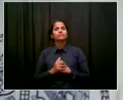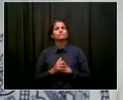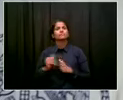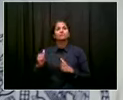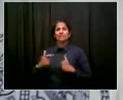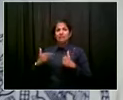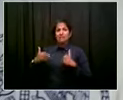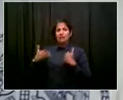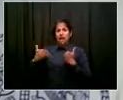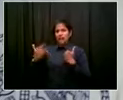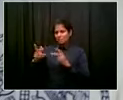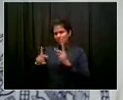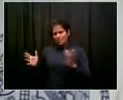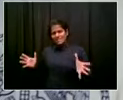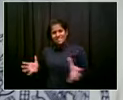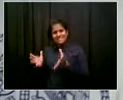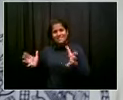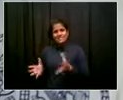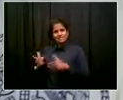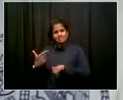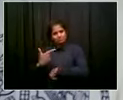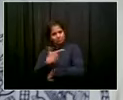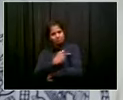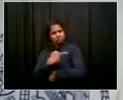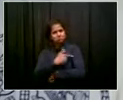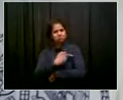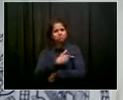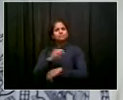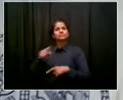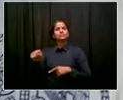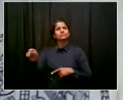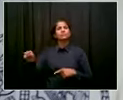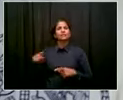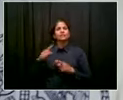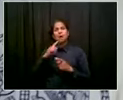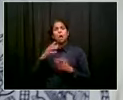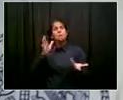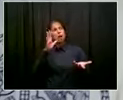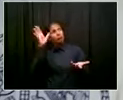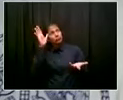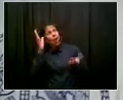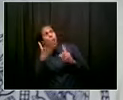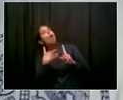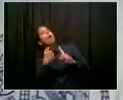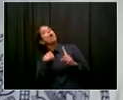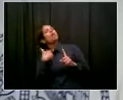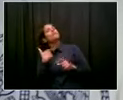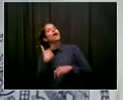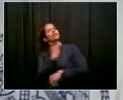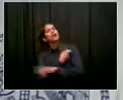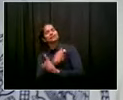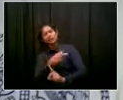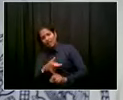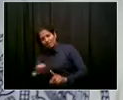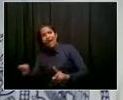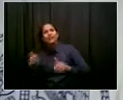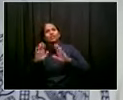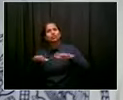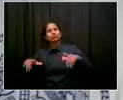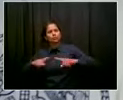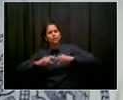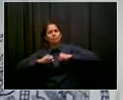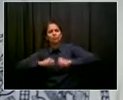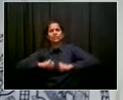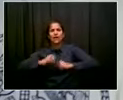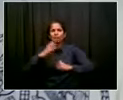more new yorkers we think a lot of parents are going to be ready to have their kids vaccinated particularly the youngest kids it is